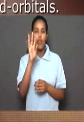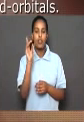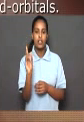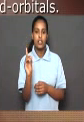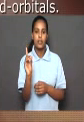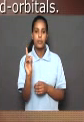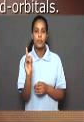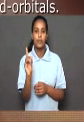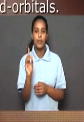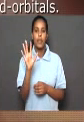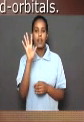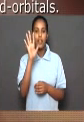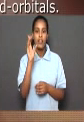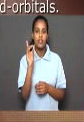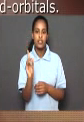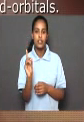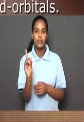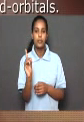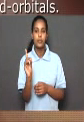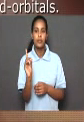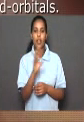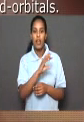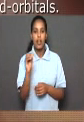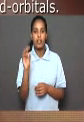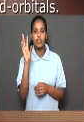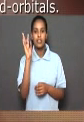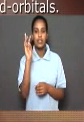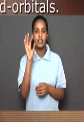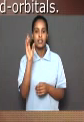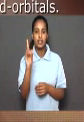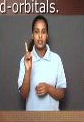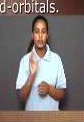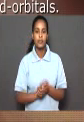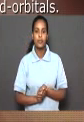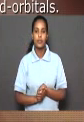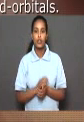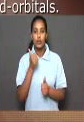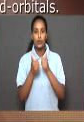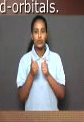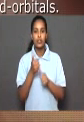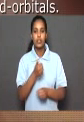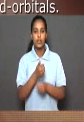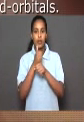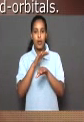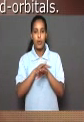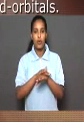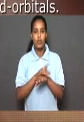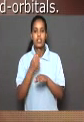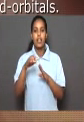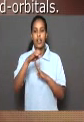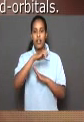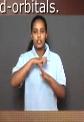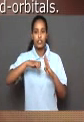4D, 5D, and 6D, which depend upon the